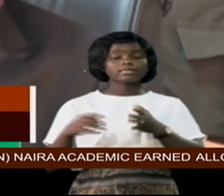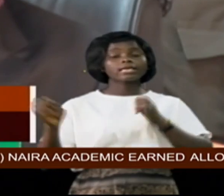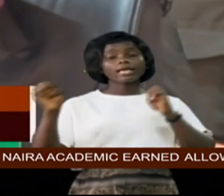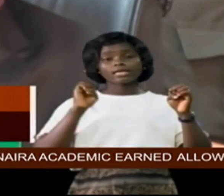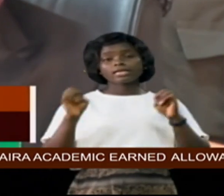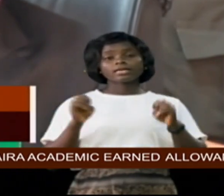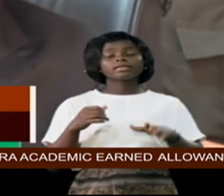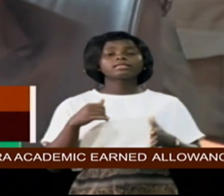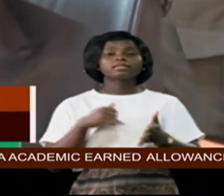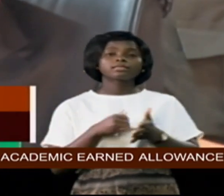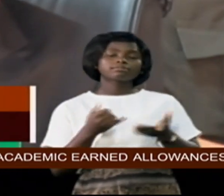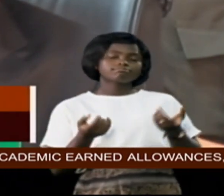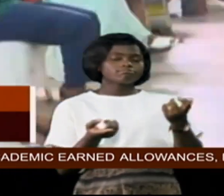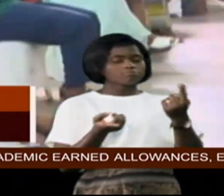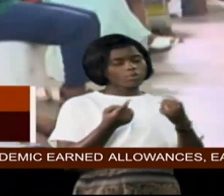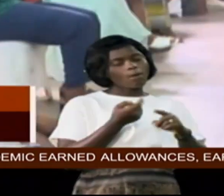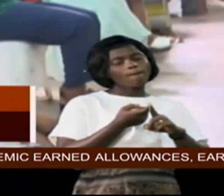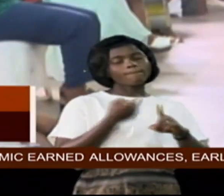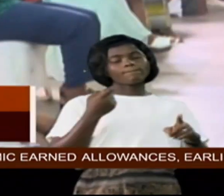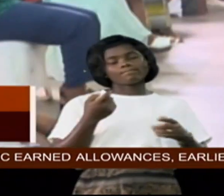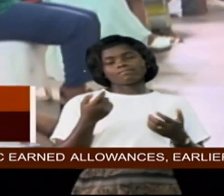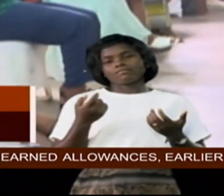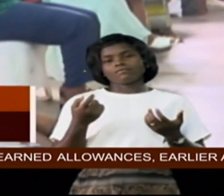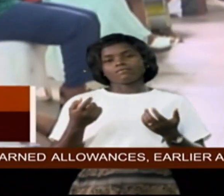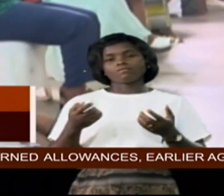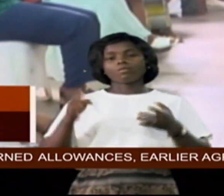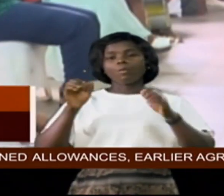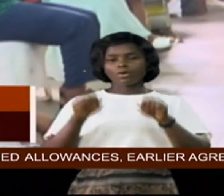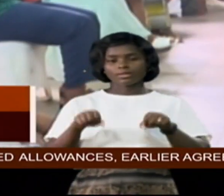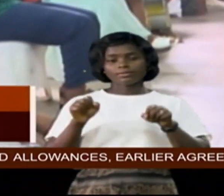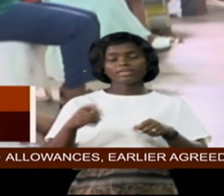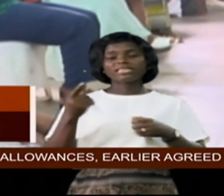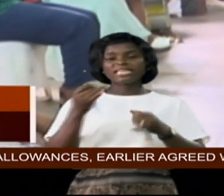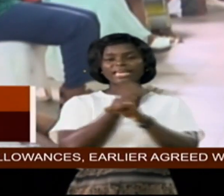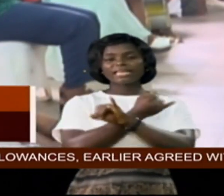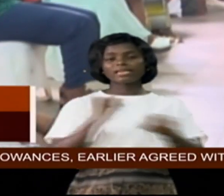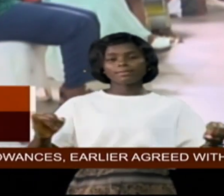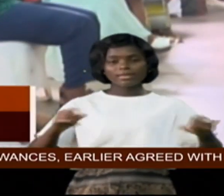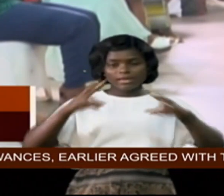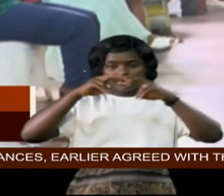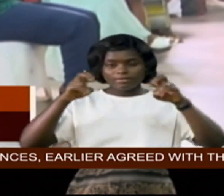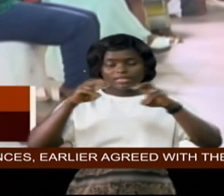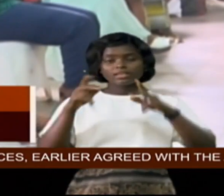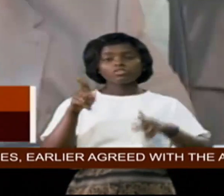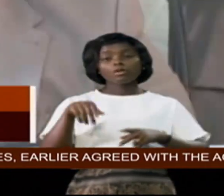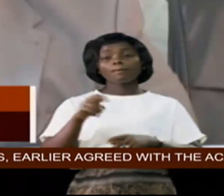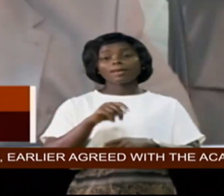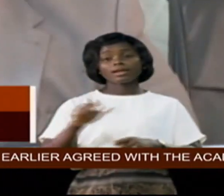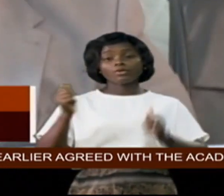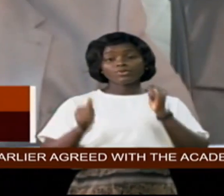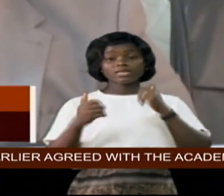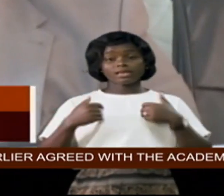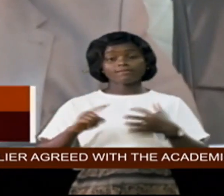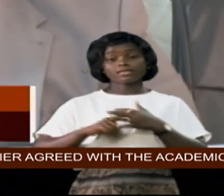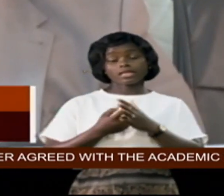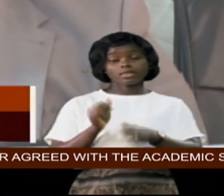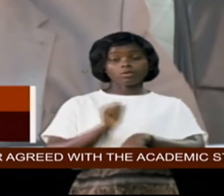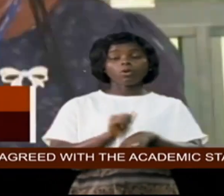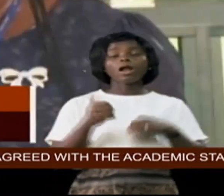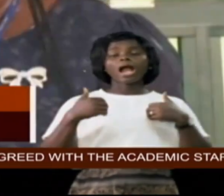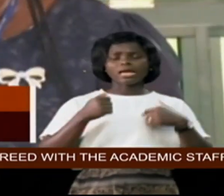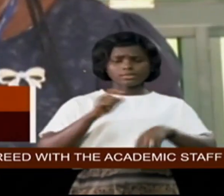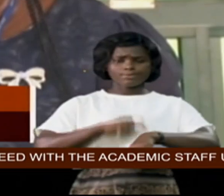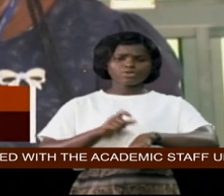It's not beyond the realm of possibility. The Independent Investigation Panel, which have started work, has a period of 6 months